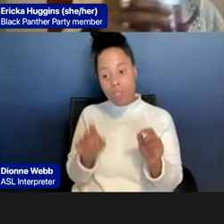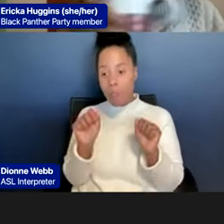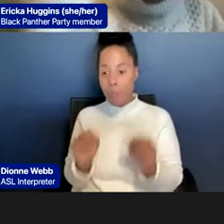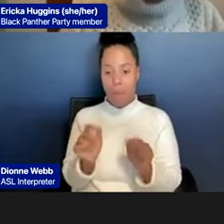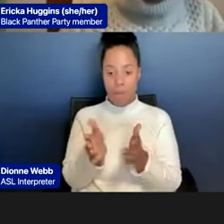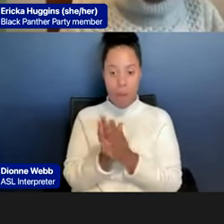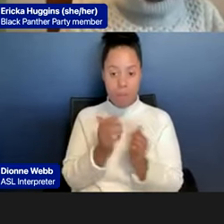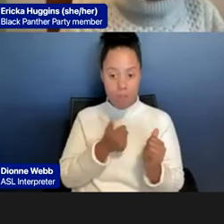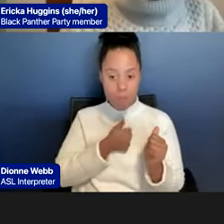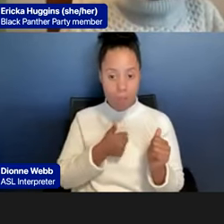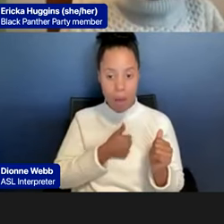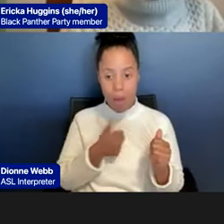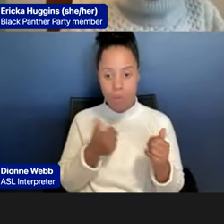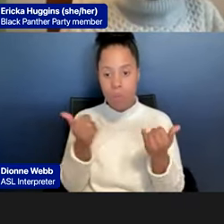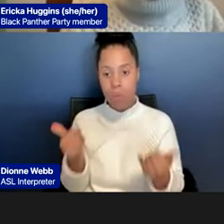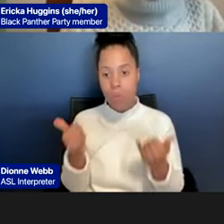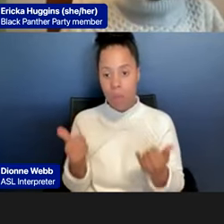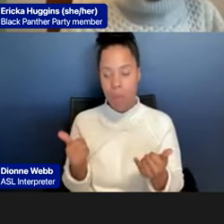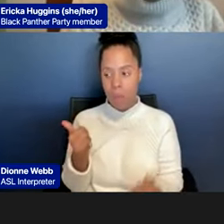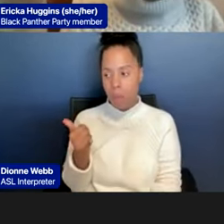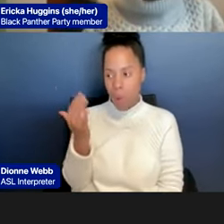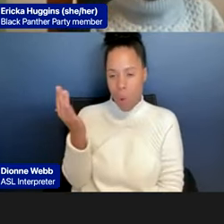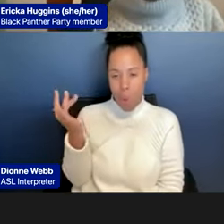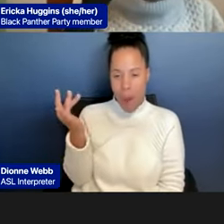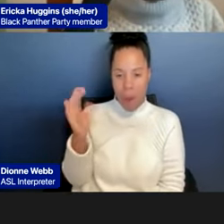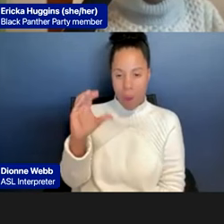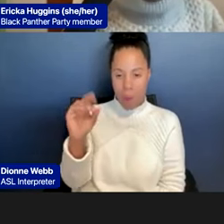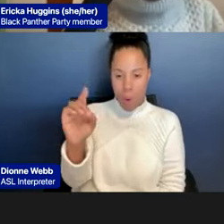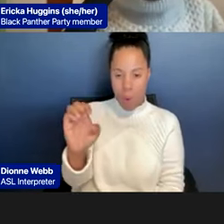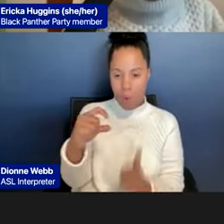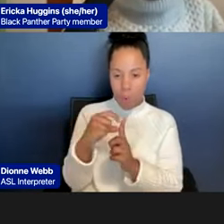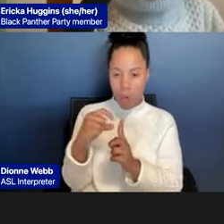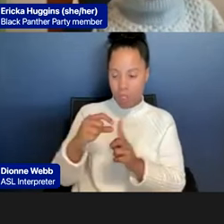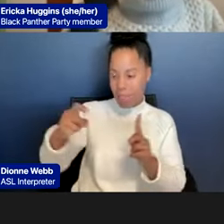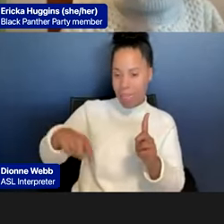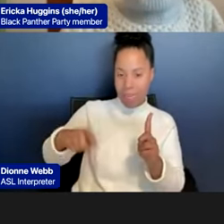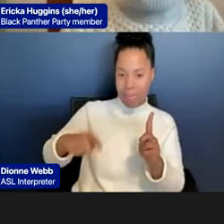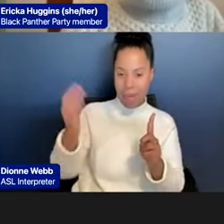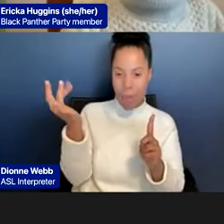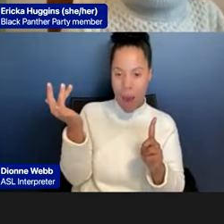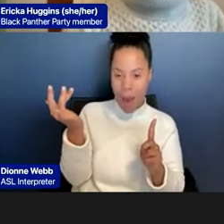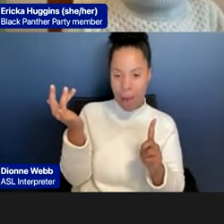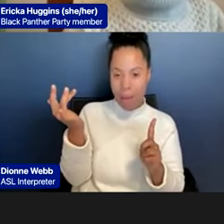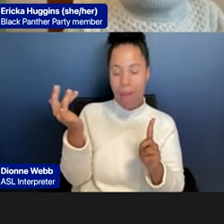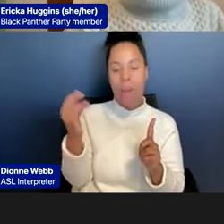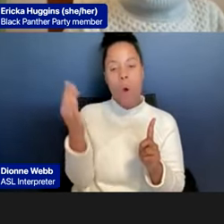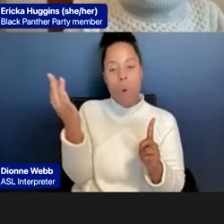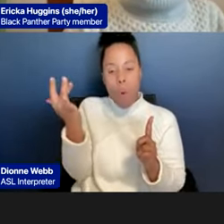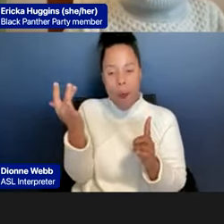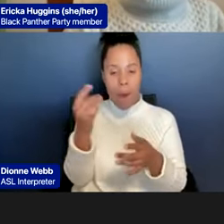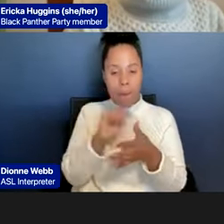today is, why are code words even needed right now? Why are such projects like